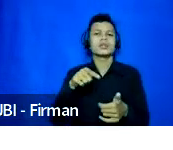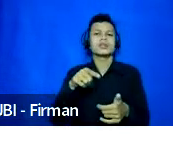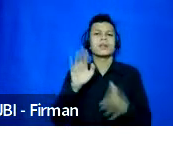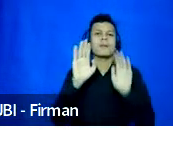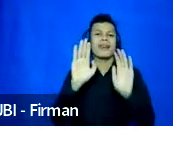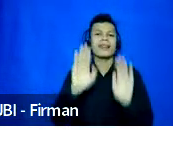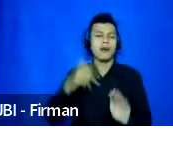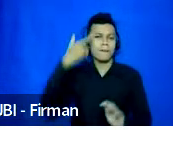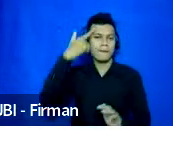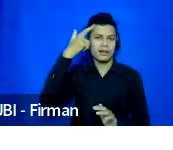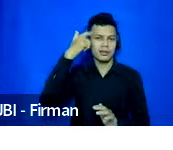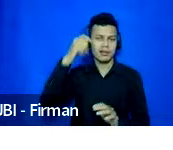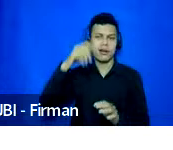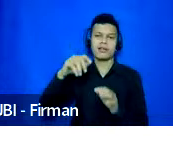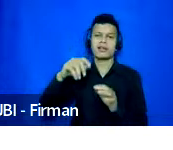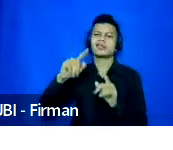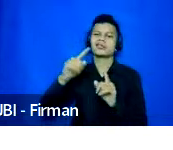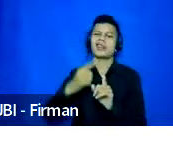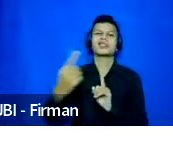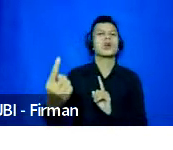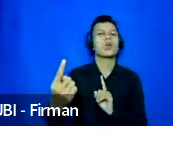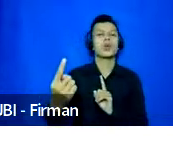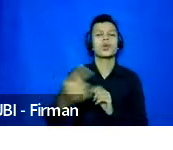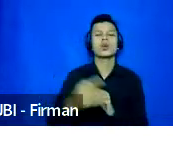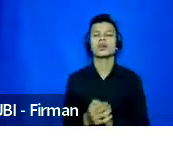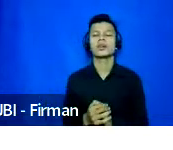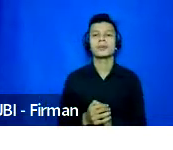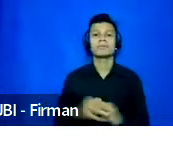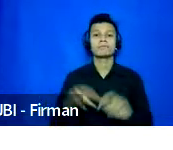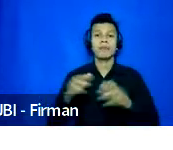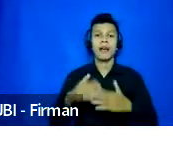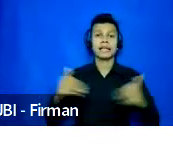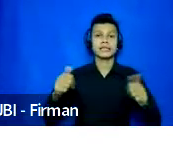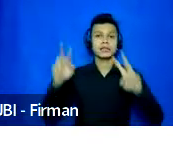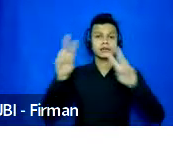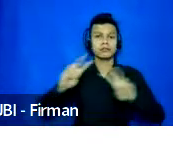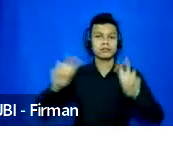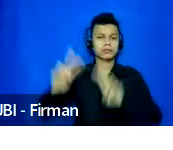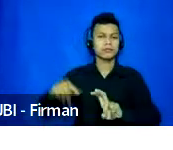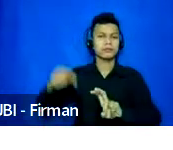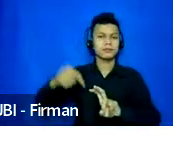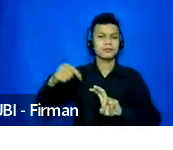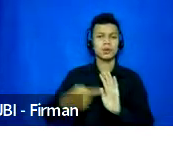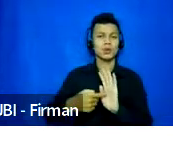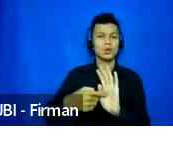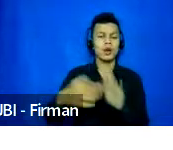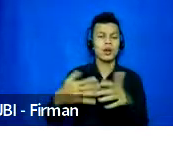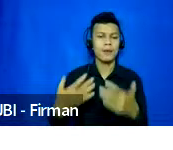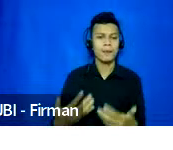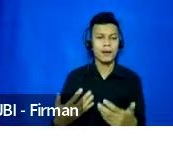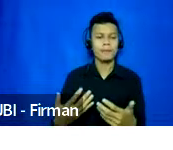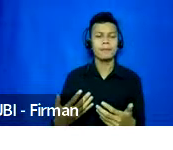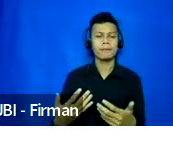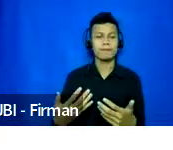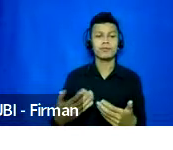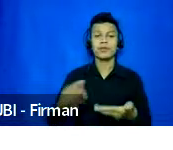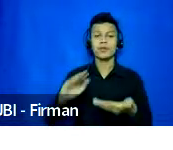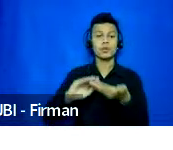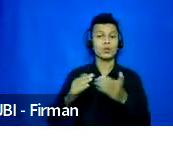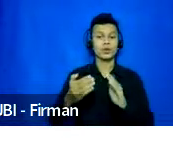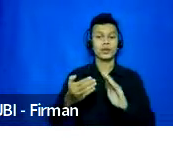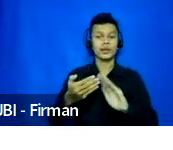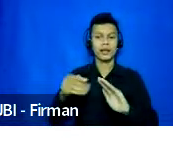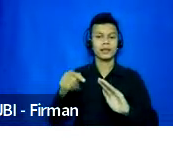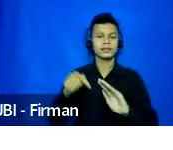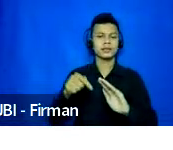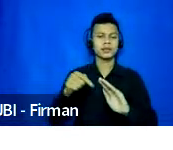Well, based on the assessment results, it showed that the communities had very